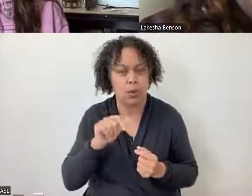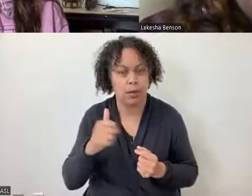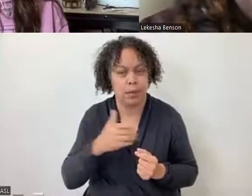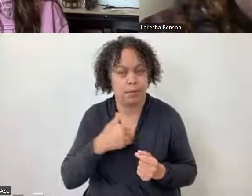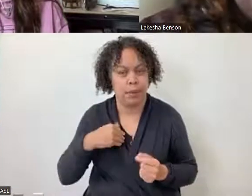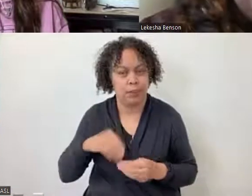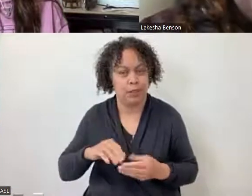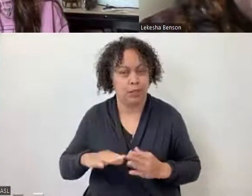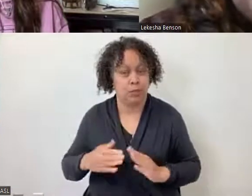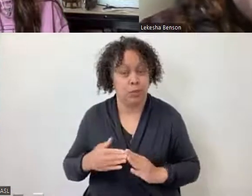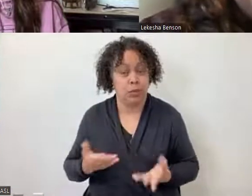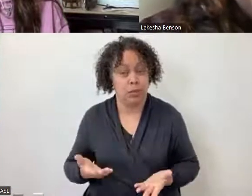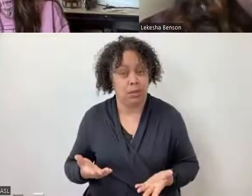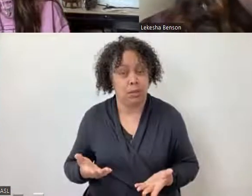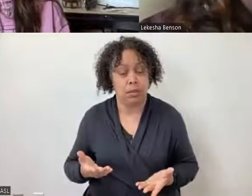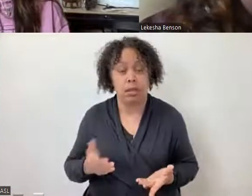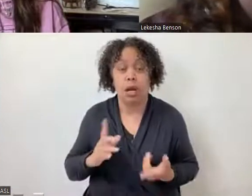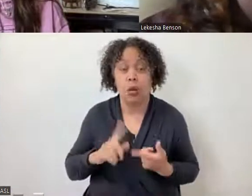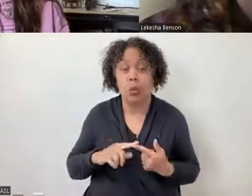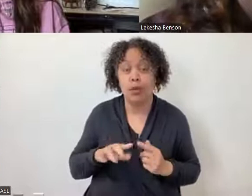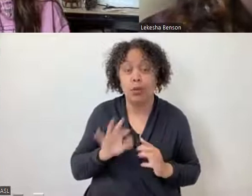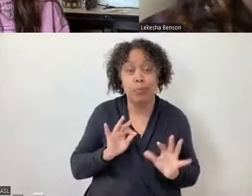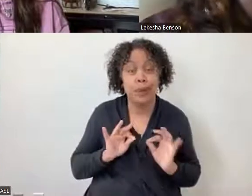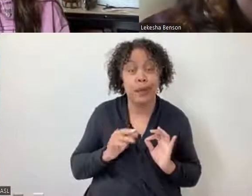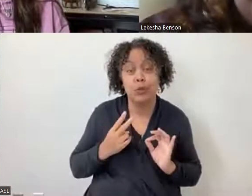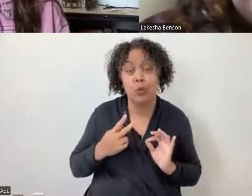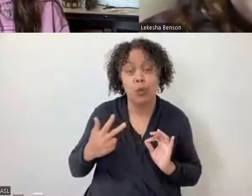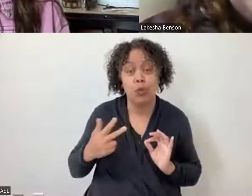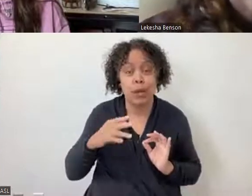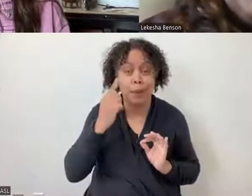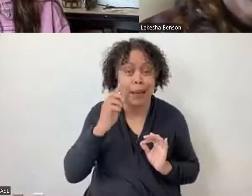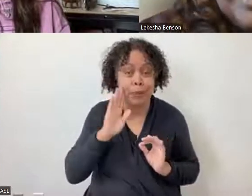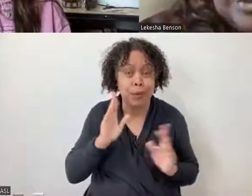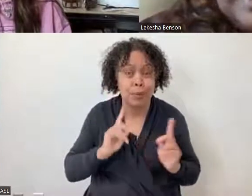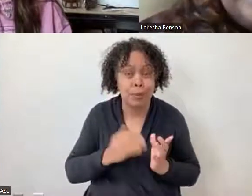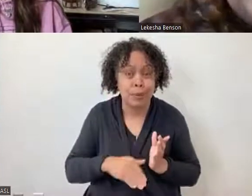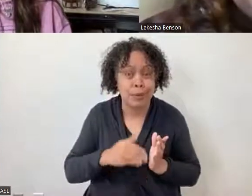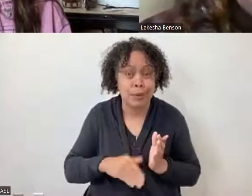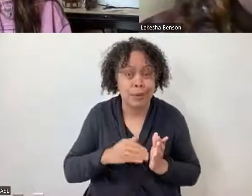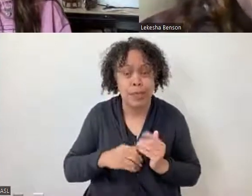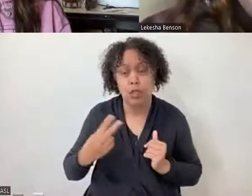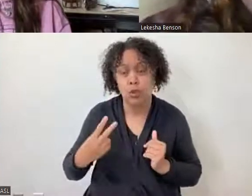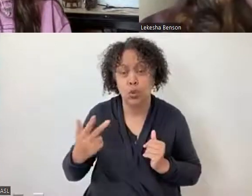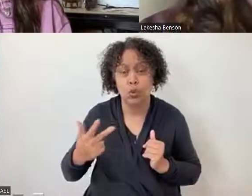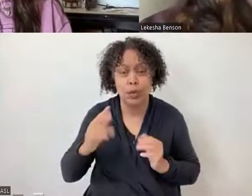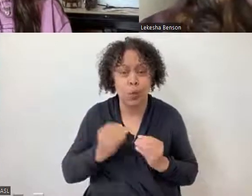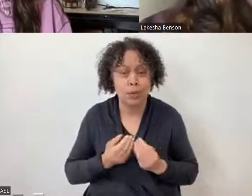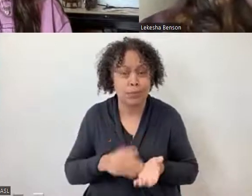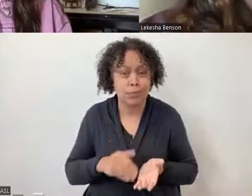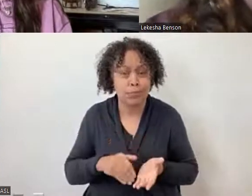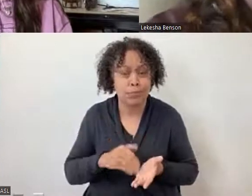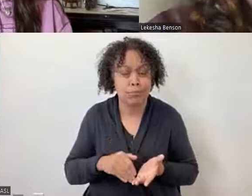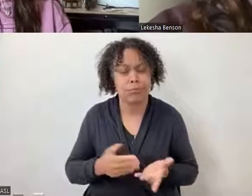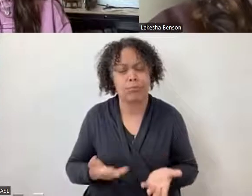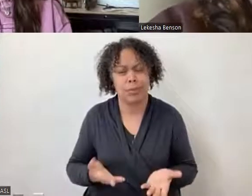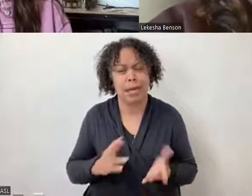At some point, when you're only including the same 2 or 3 Black and brown faces, and there are 2 or 3 organizations, and you are